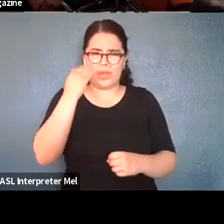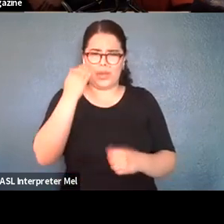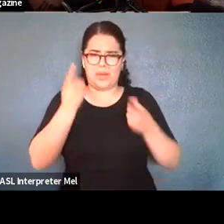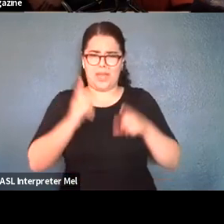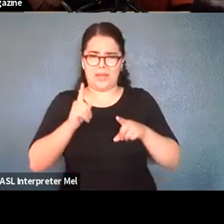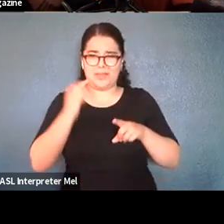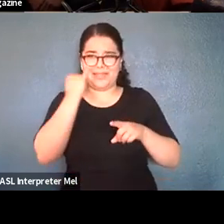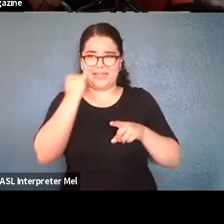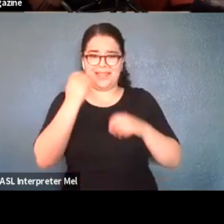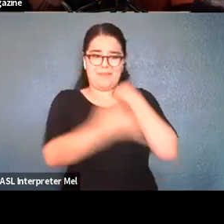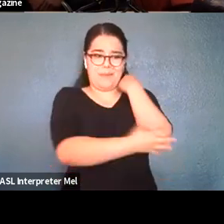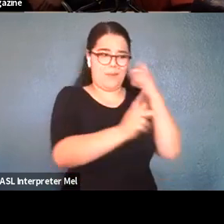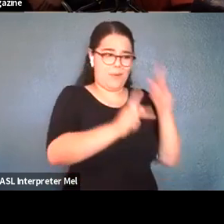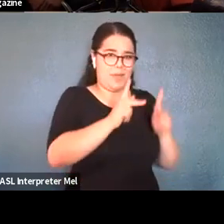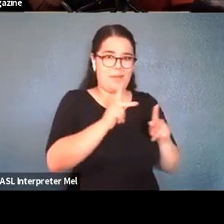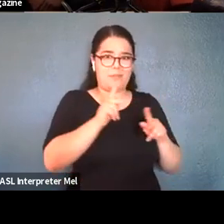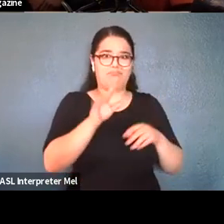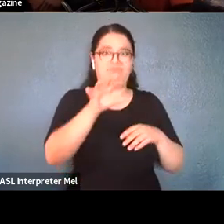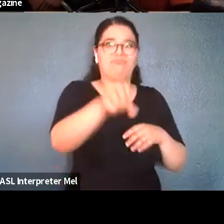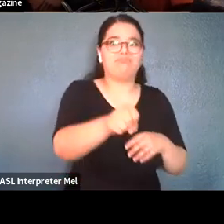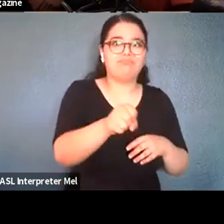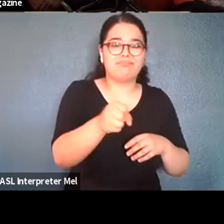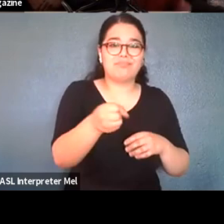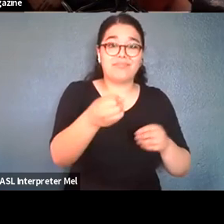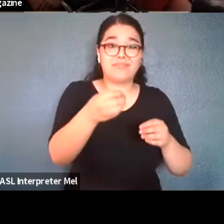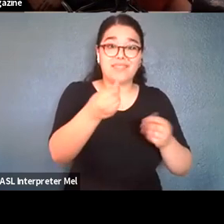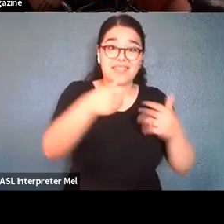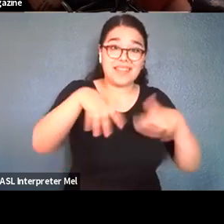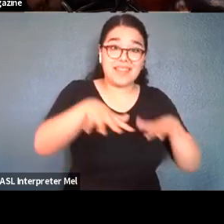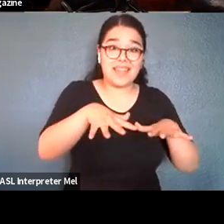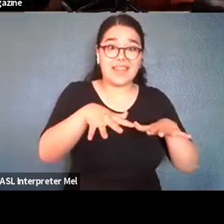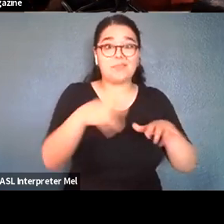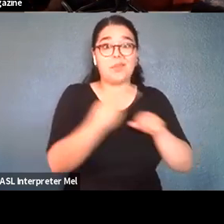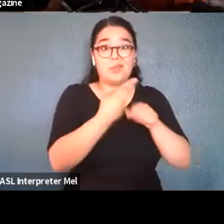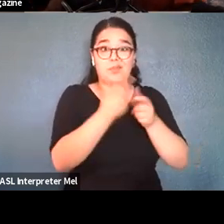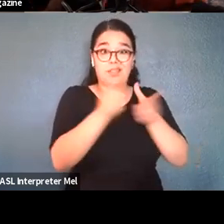land through forms of liberation like squatting, which we're all about.